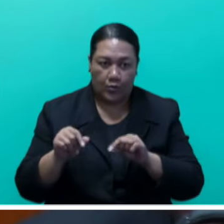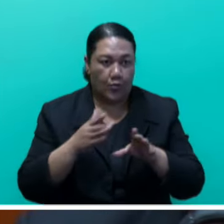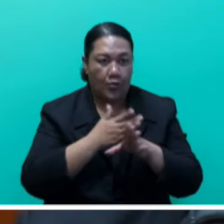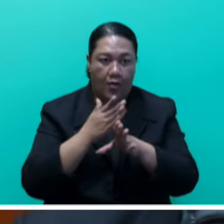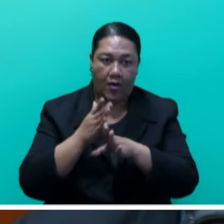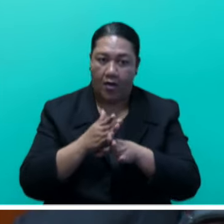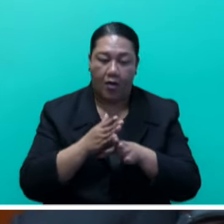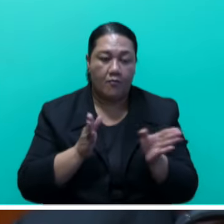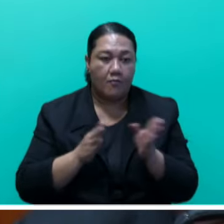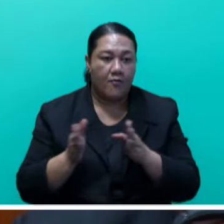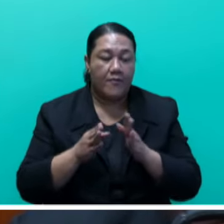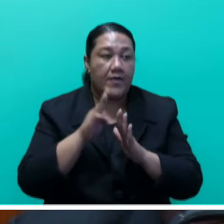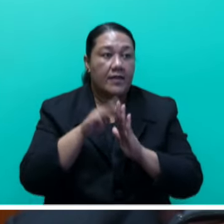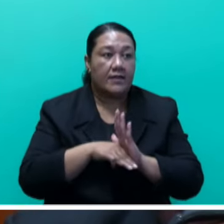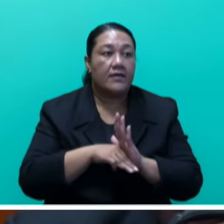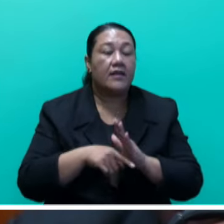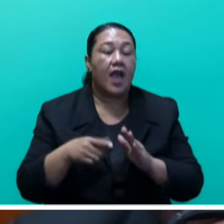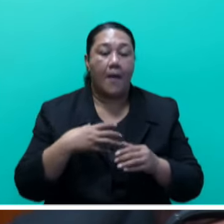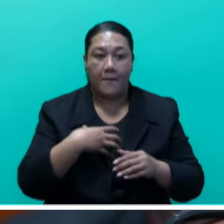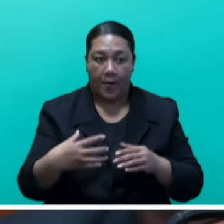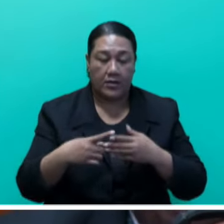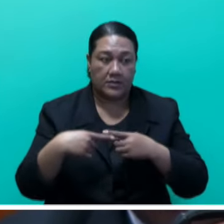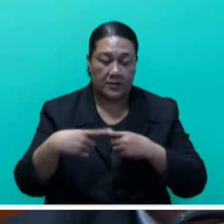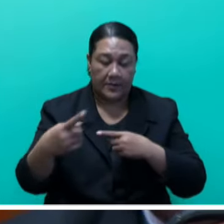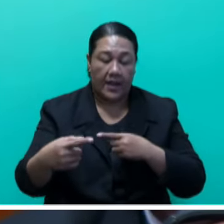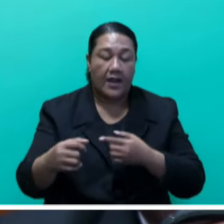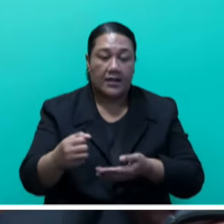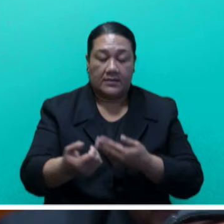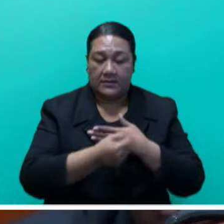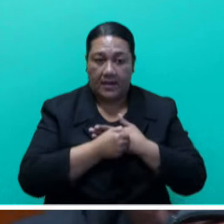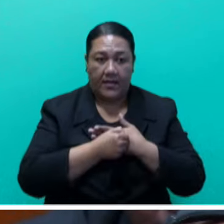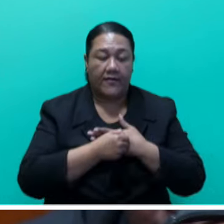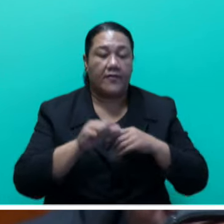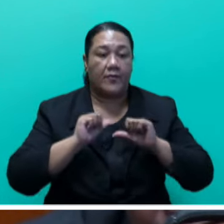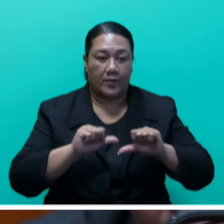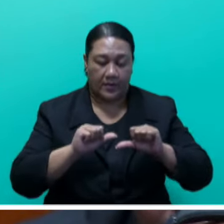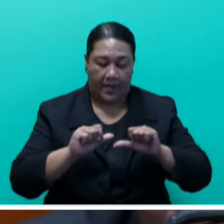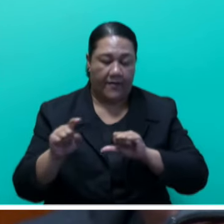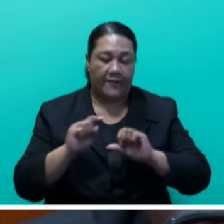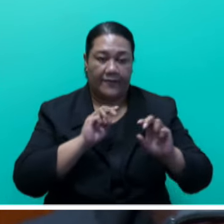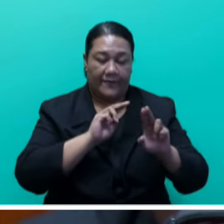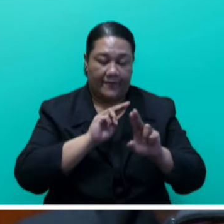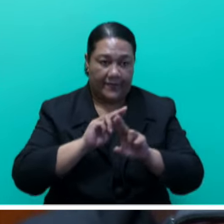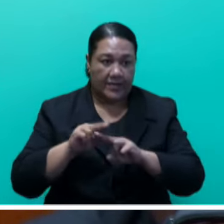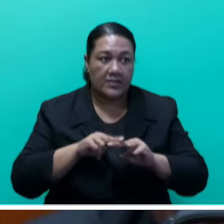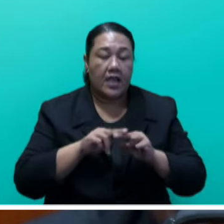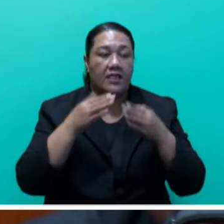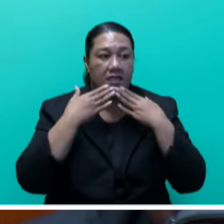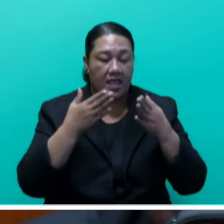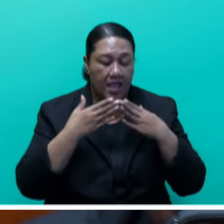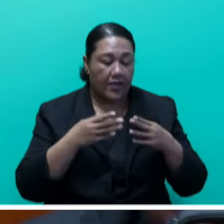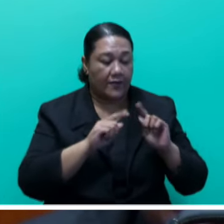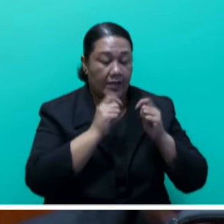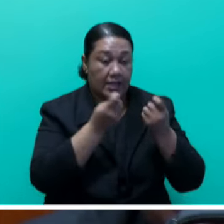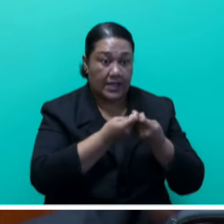more secure and sustainable and stable Fiji. I thank the Honourable Prasad and his team for their hard work